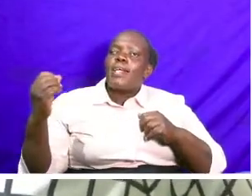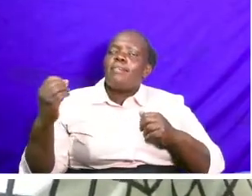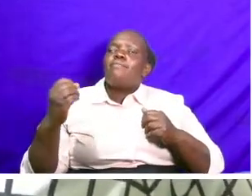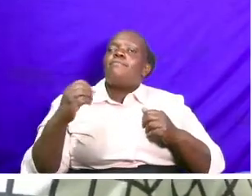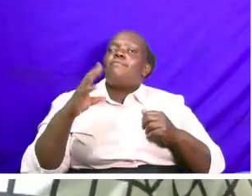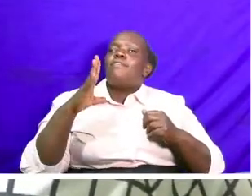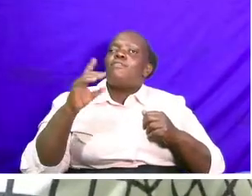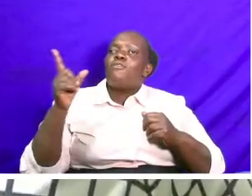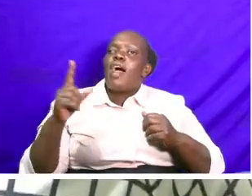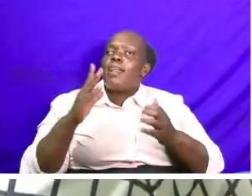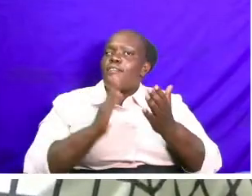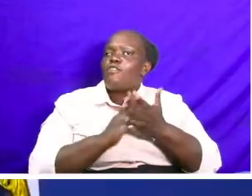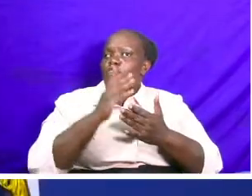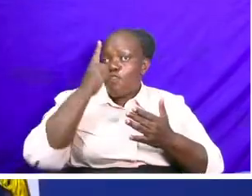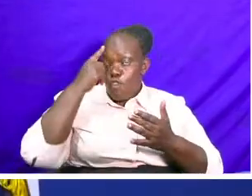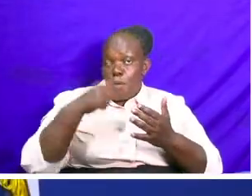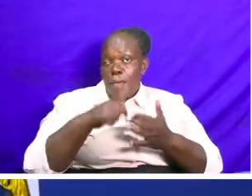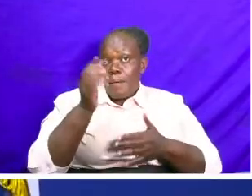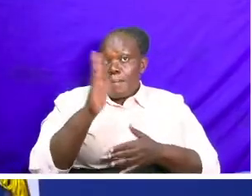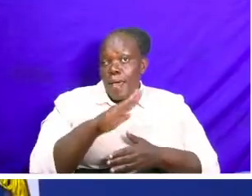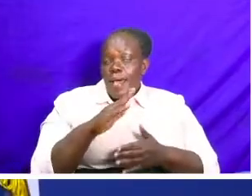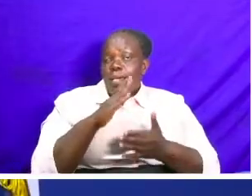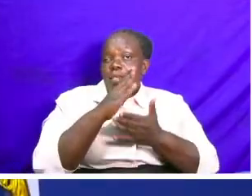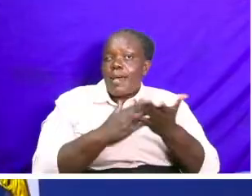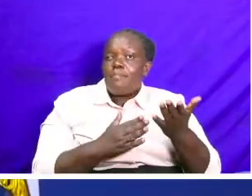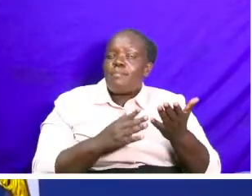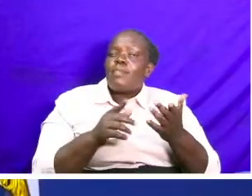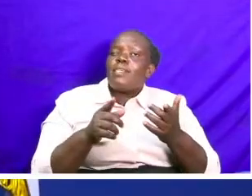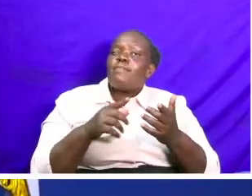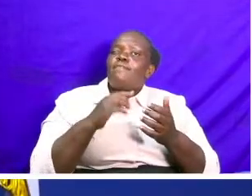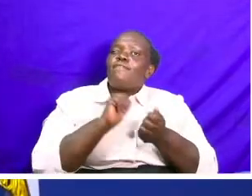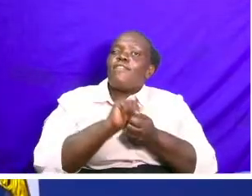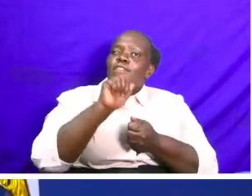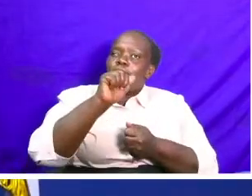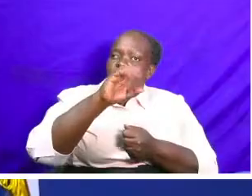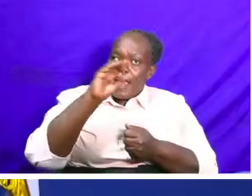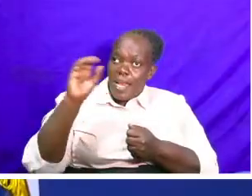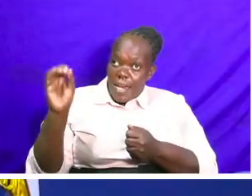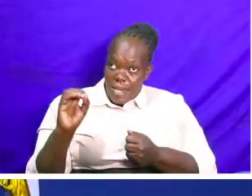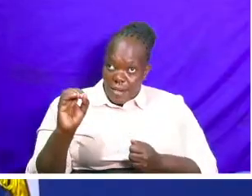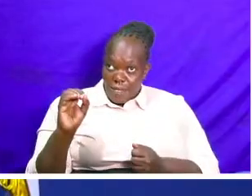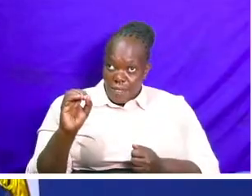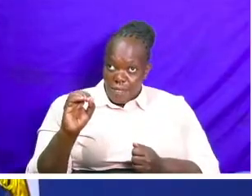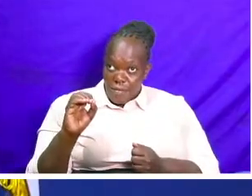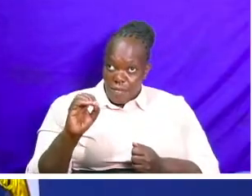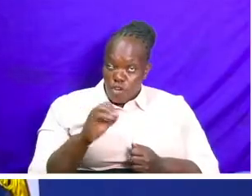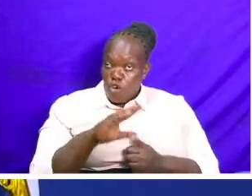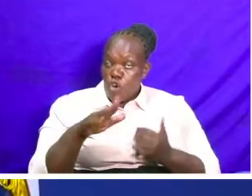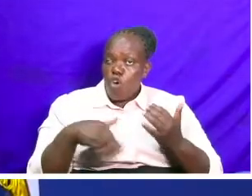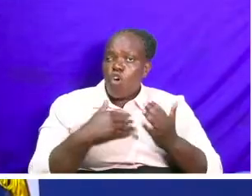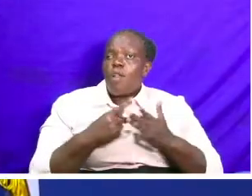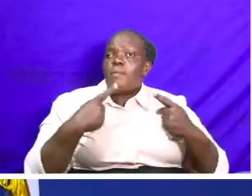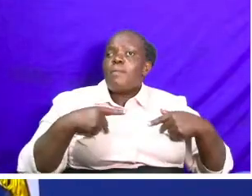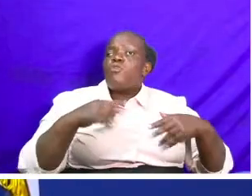verified and approved for compensation. In fact, this number has since gone up to about 1,500. All